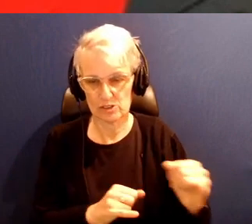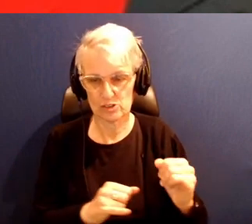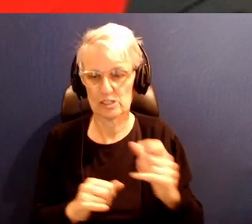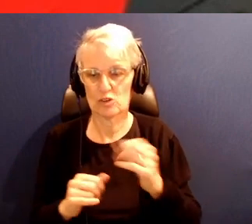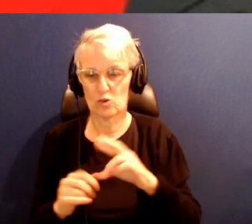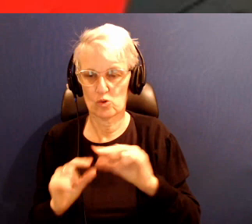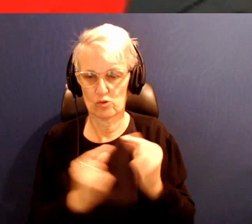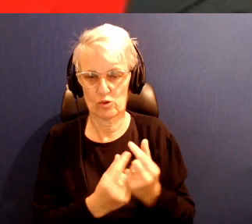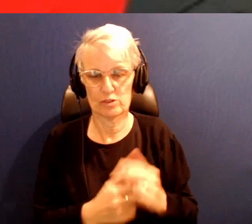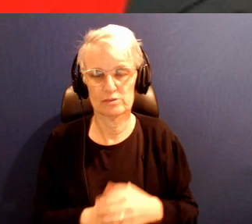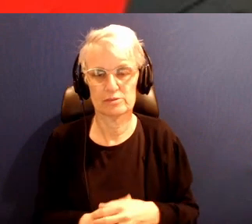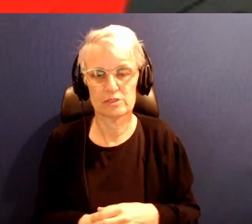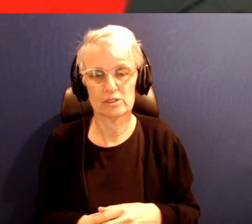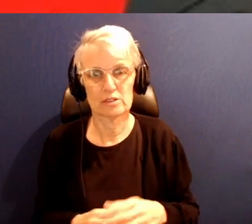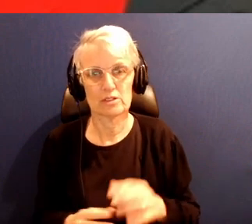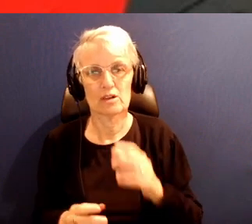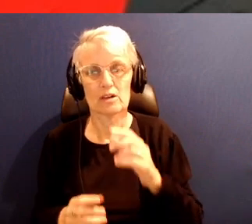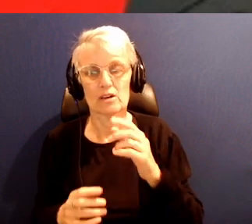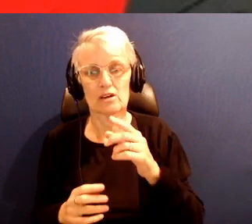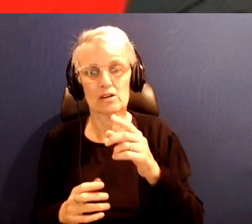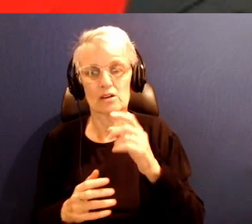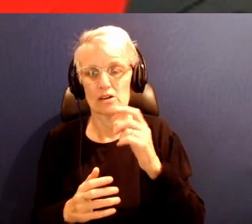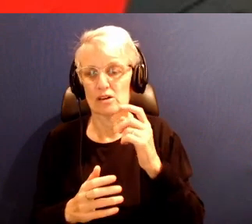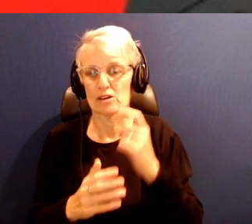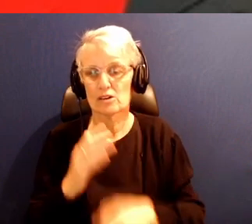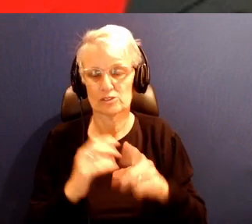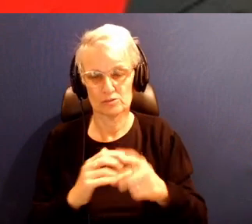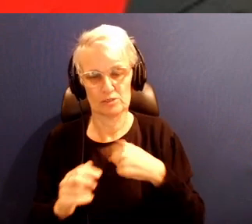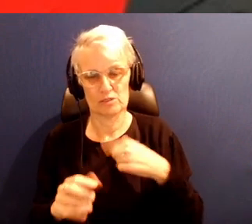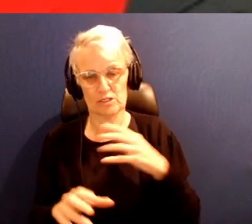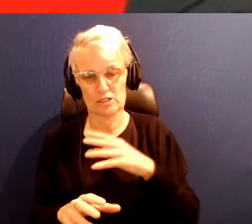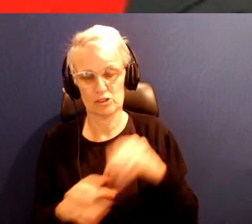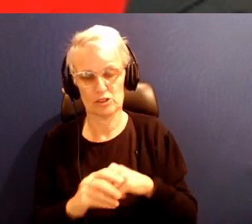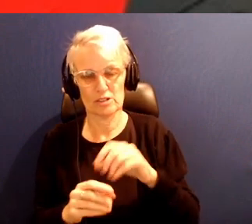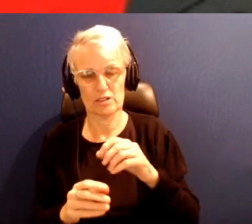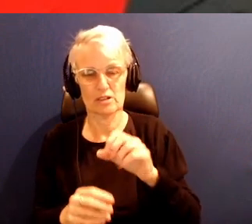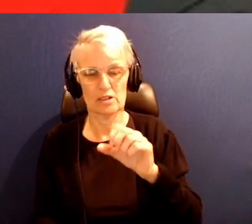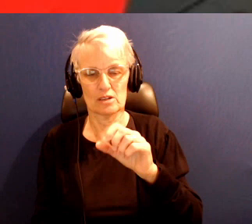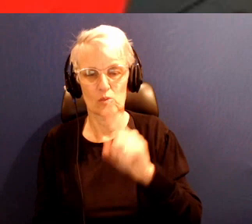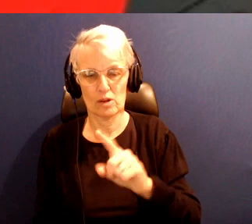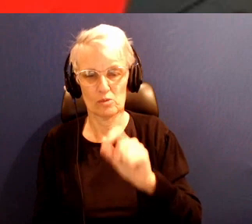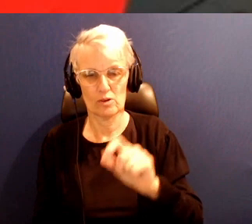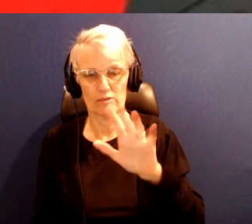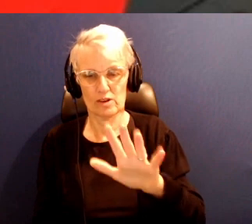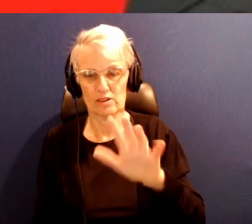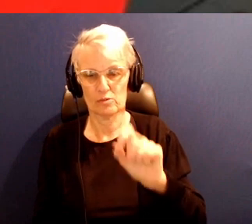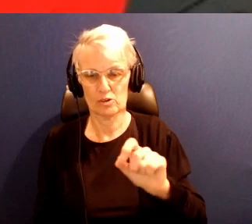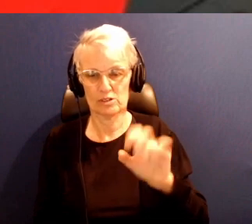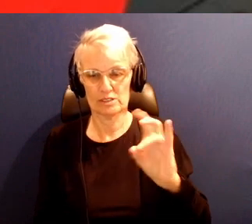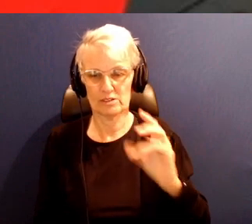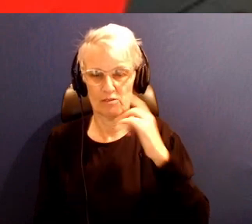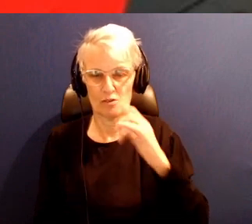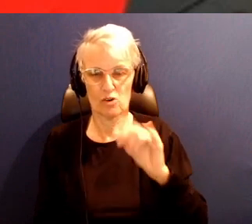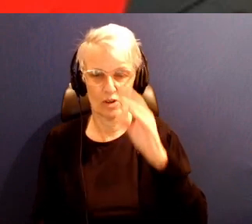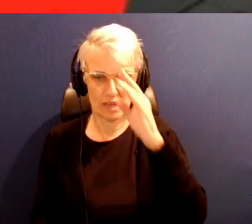group. These costs are to be included under the subline in 1.5.7